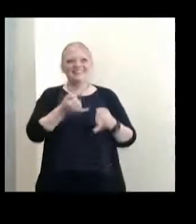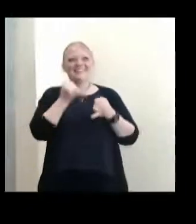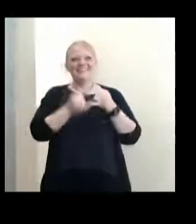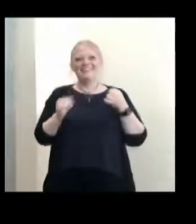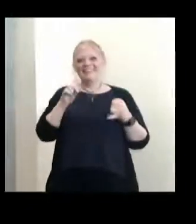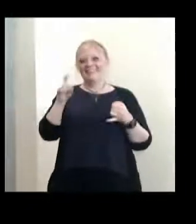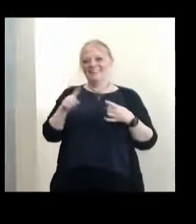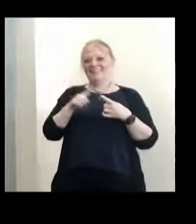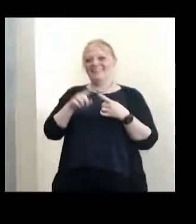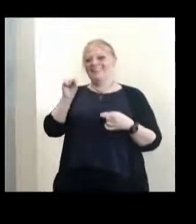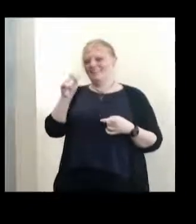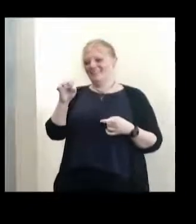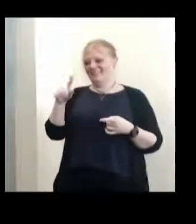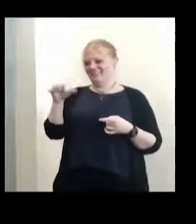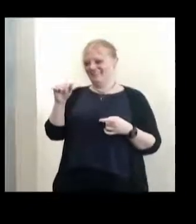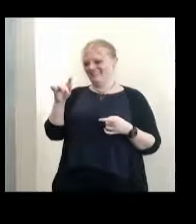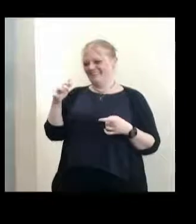Tan.